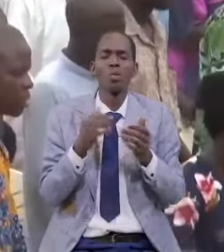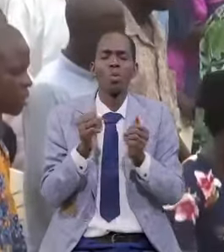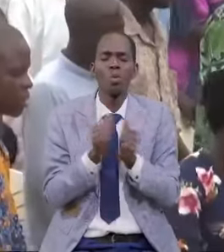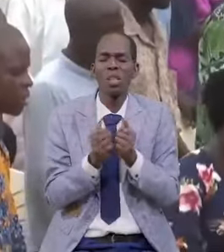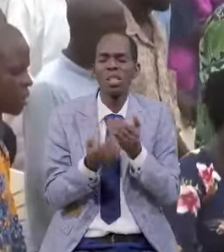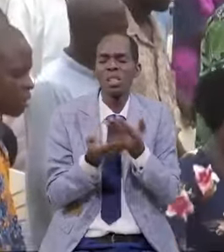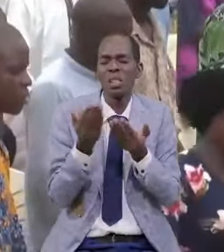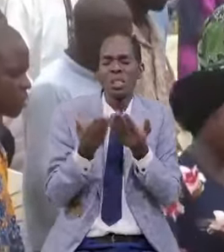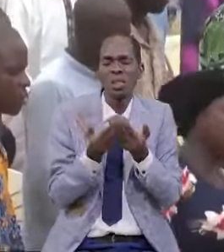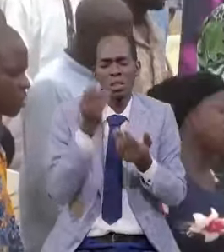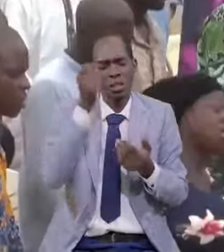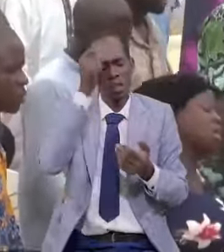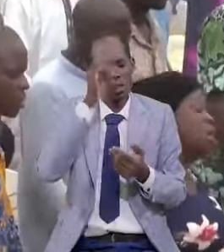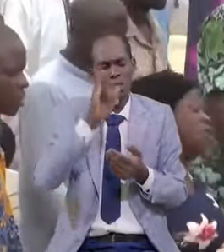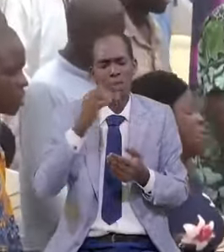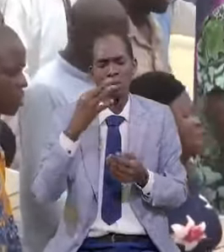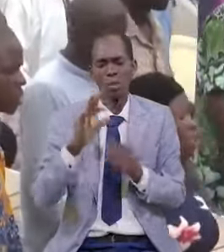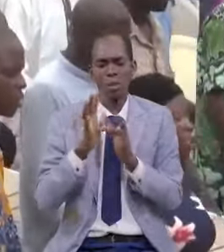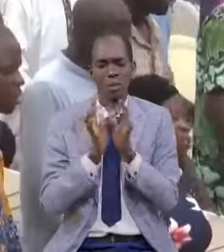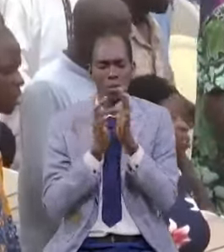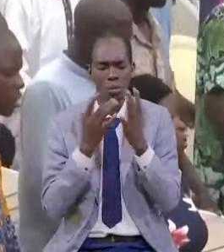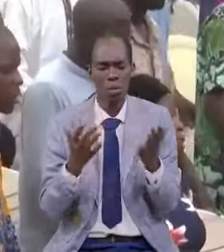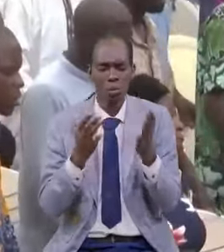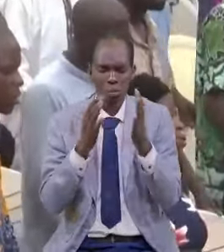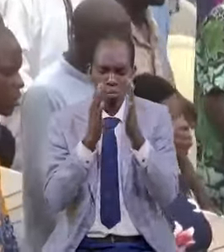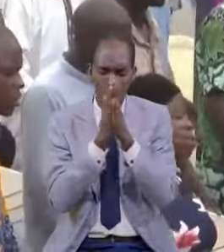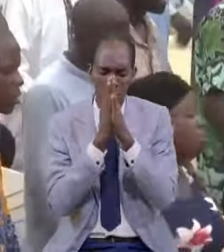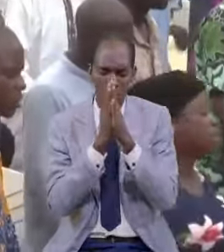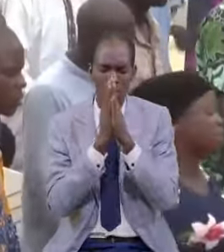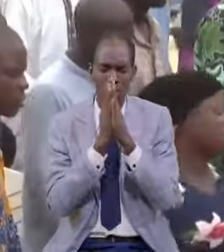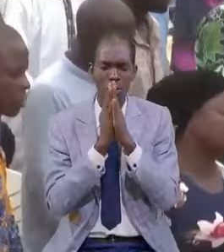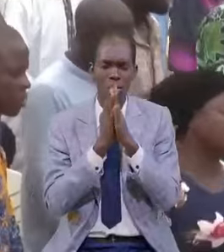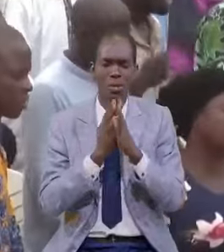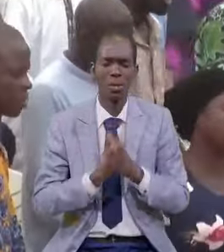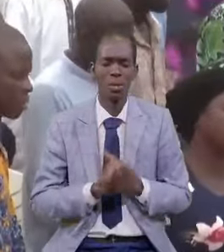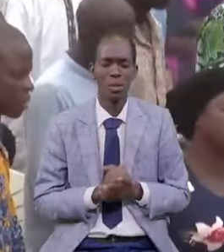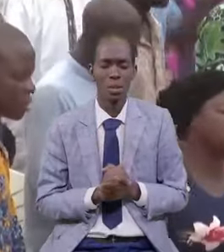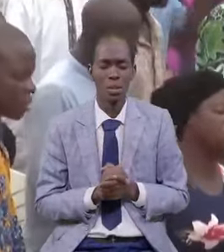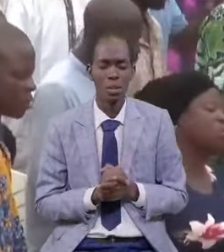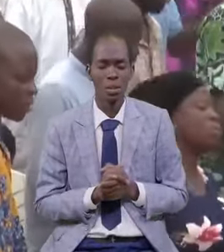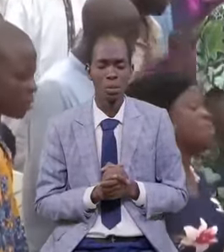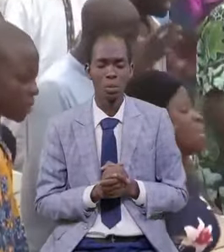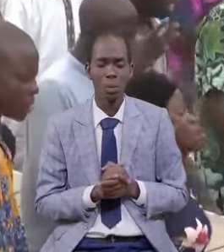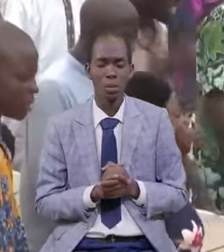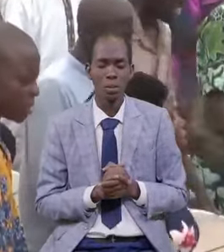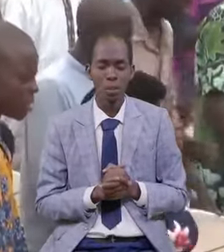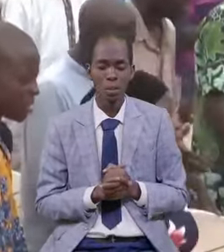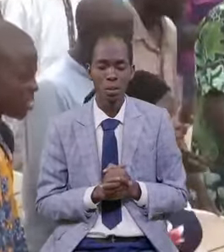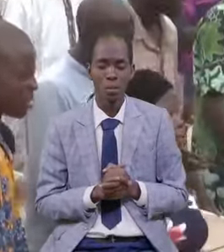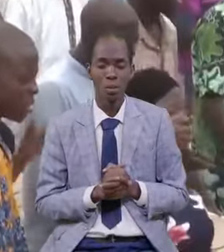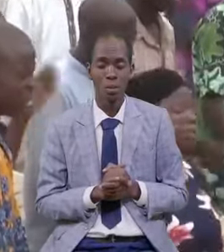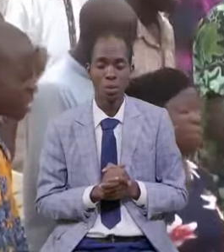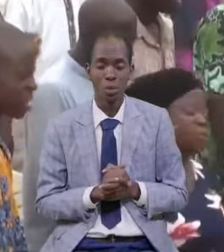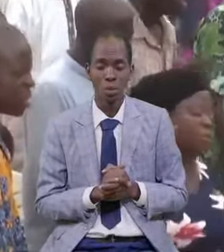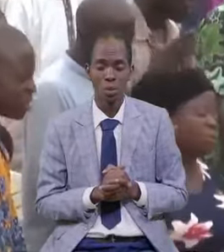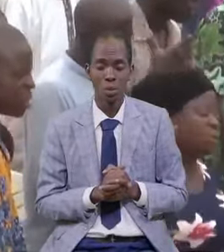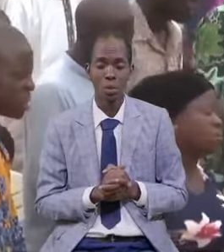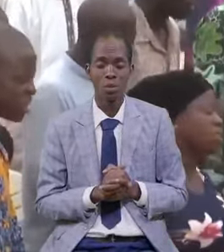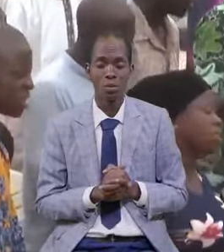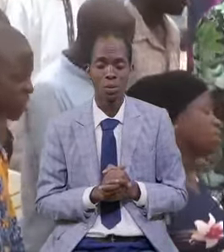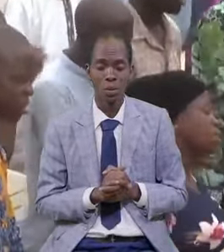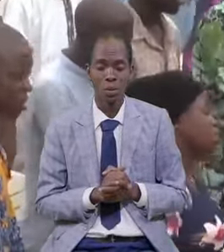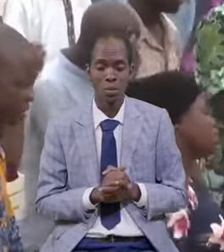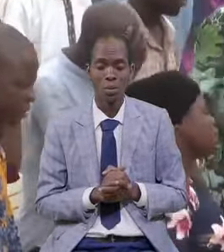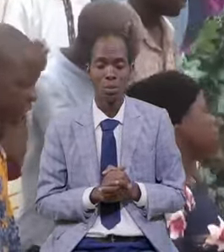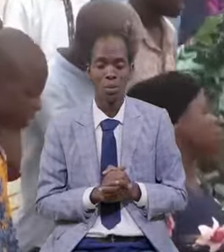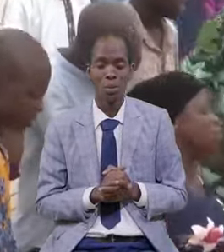right hand side pray more to my left hand side pray more at my front pray more to the bar pray more all those in